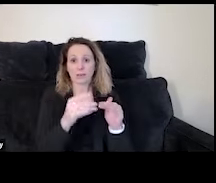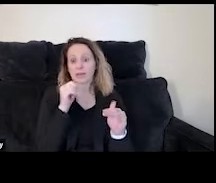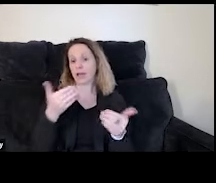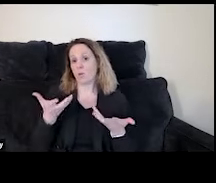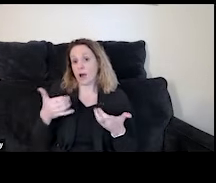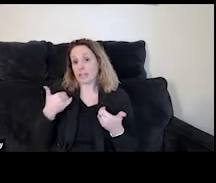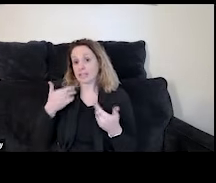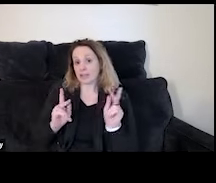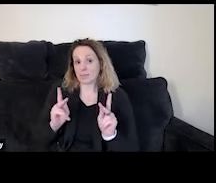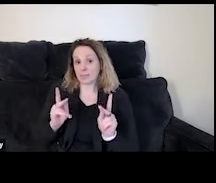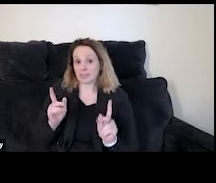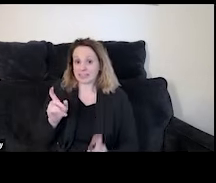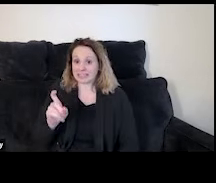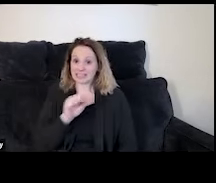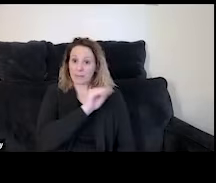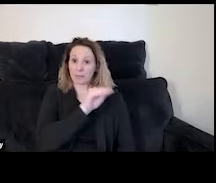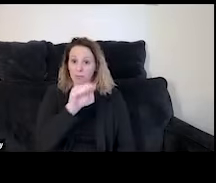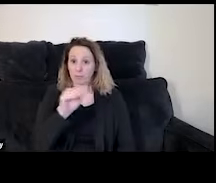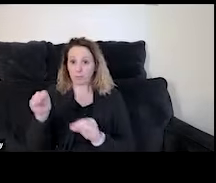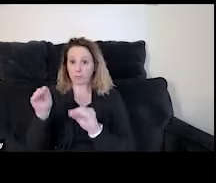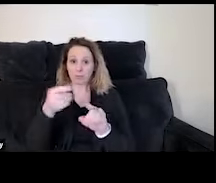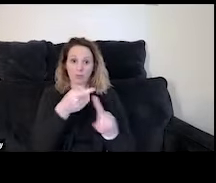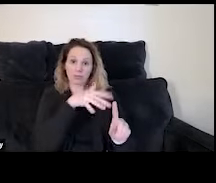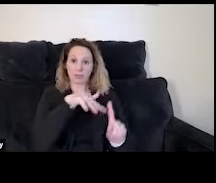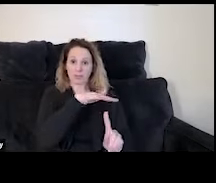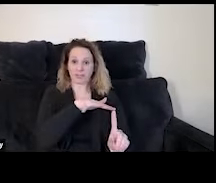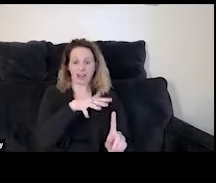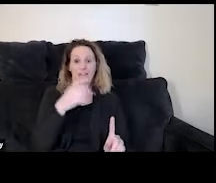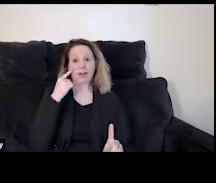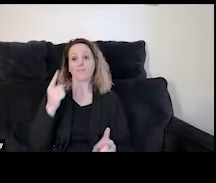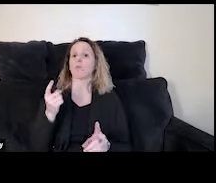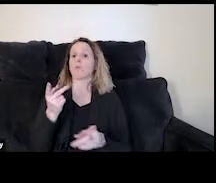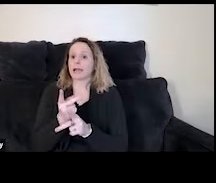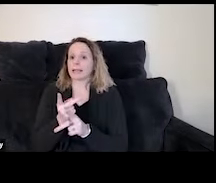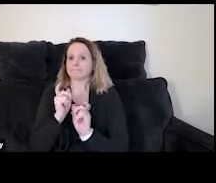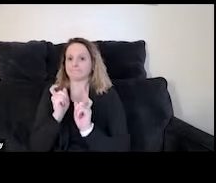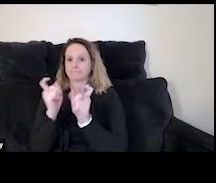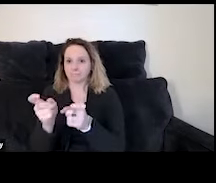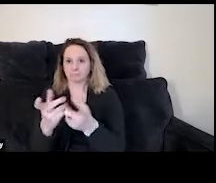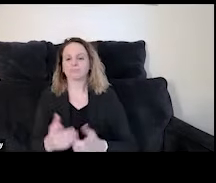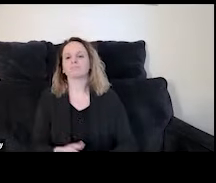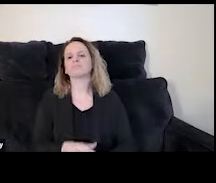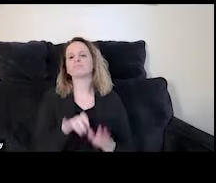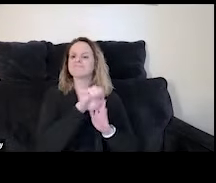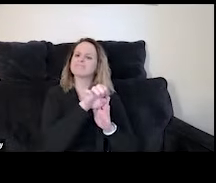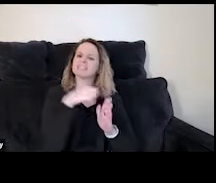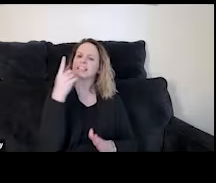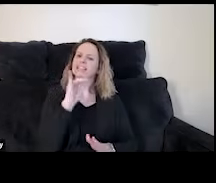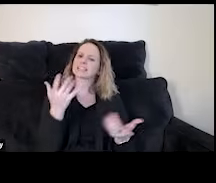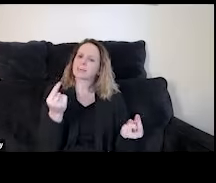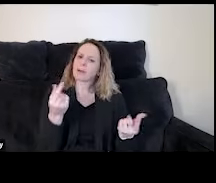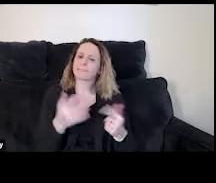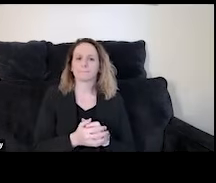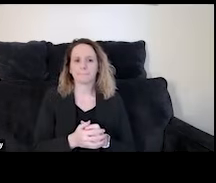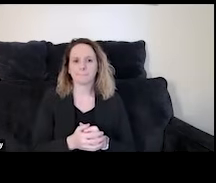people to have to move from their current environment in order for care to be delivered. And I'll just give you a quick example of what that might look like in